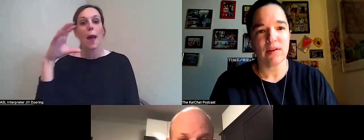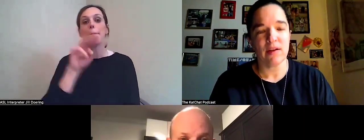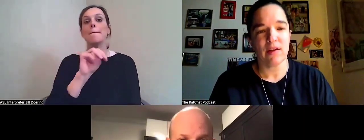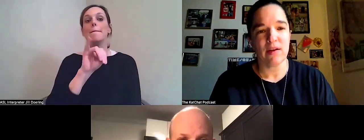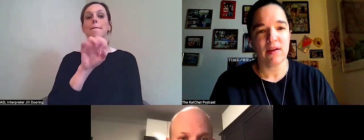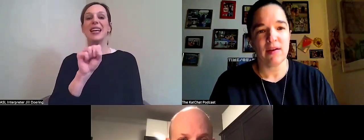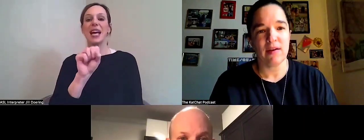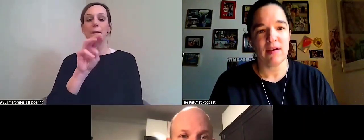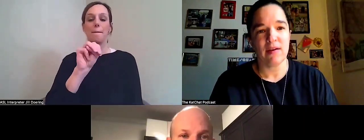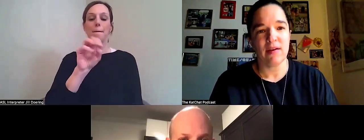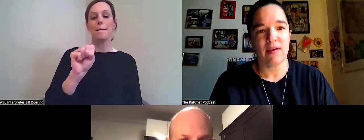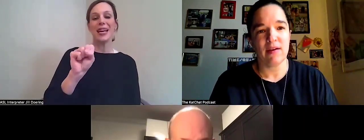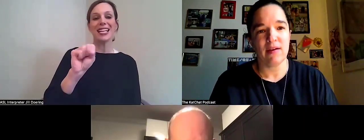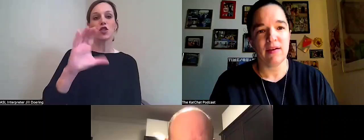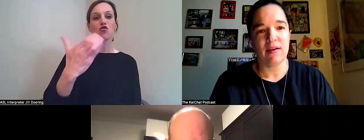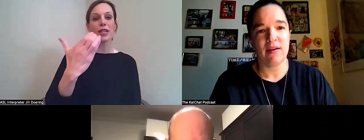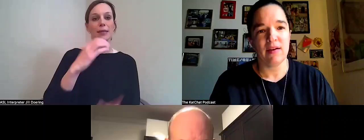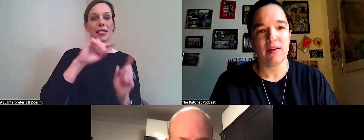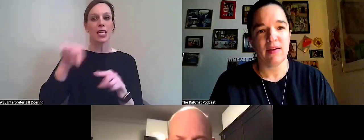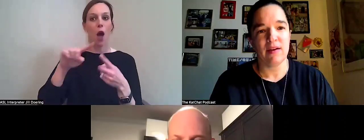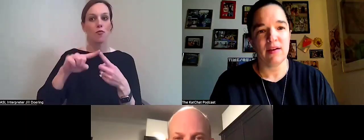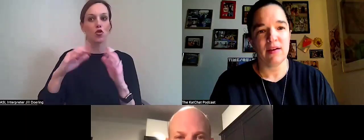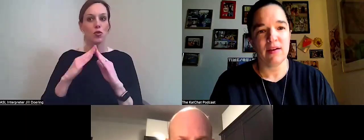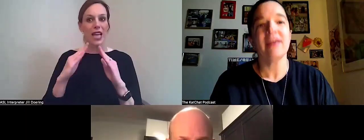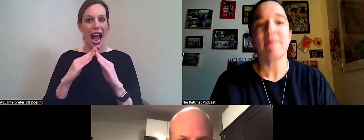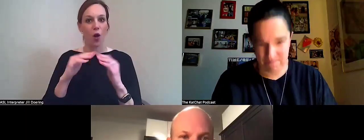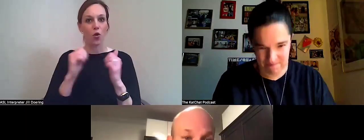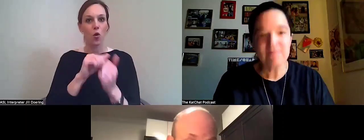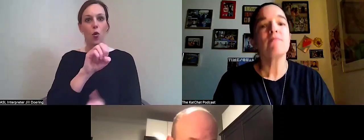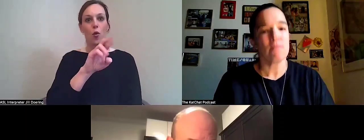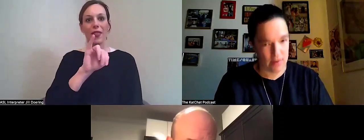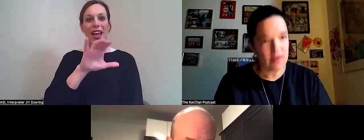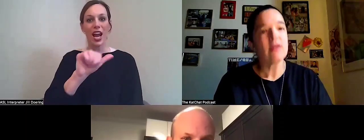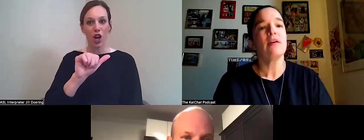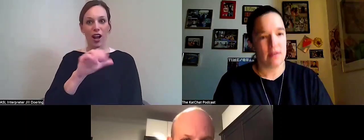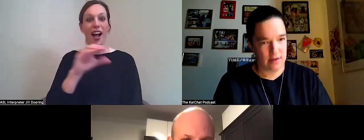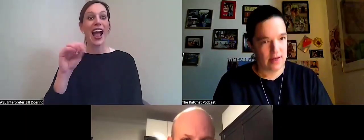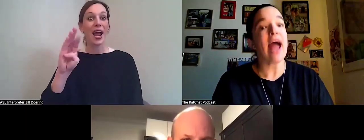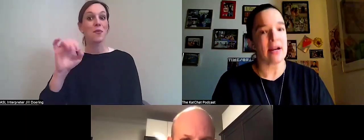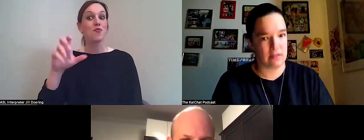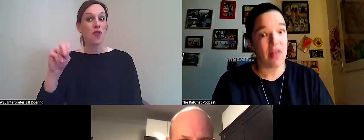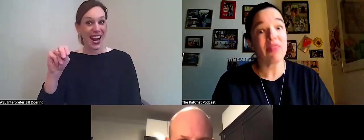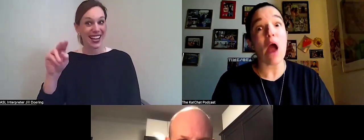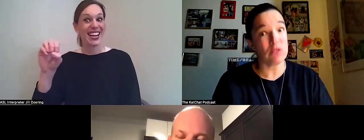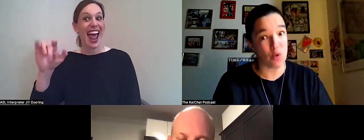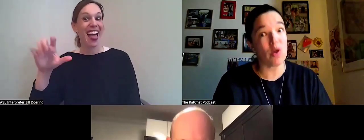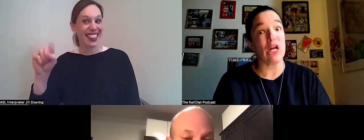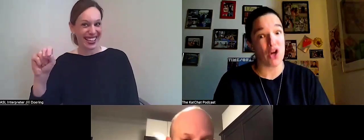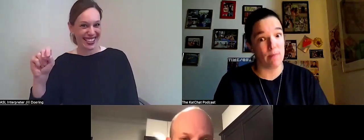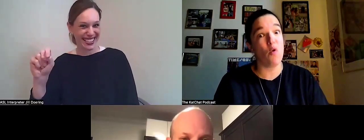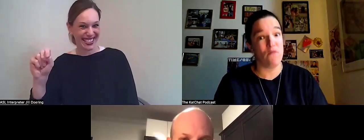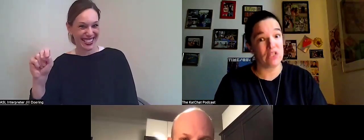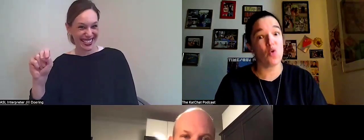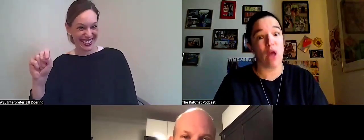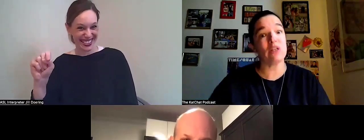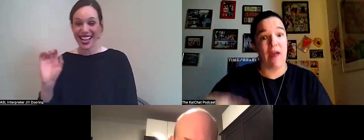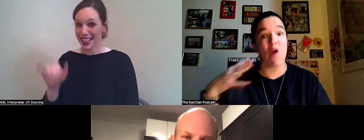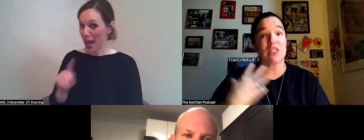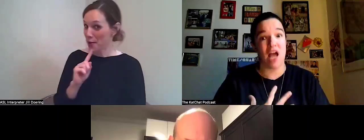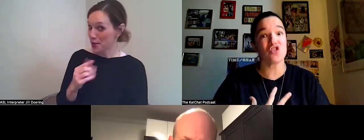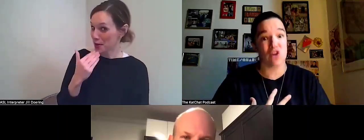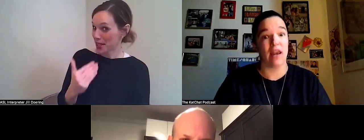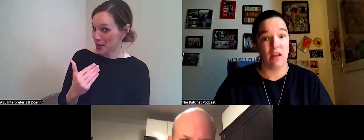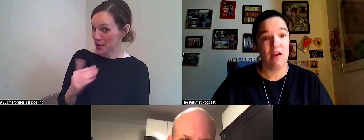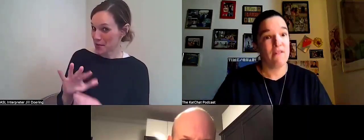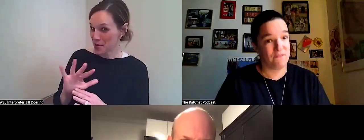Town with Erica Durance and Brandon Elliott. Yeah, And that was a it was really good movie too. That was